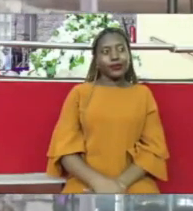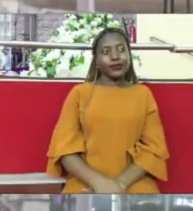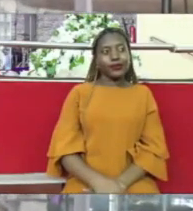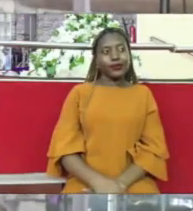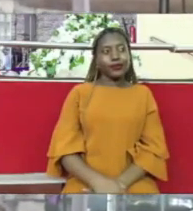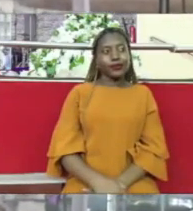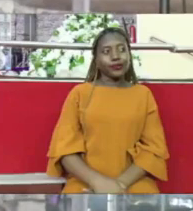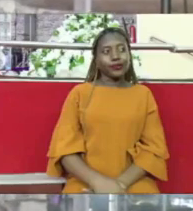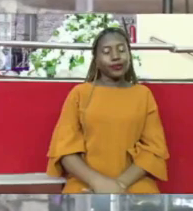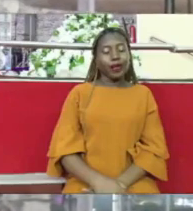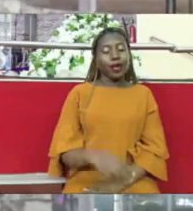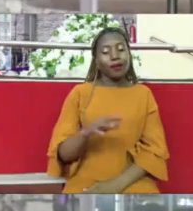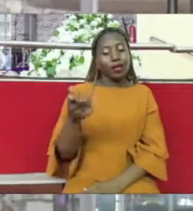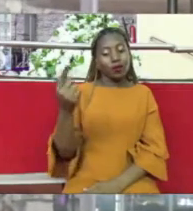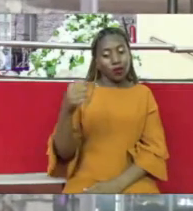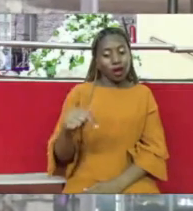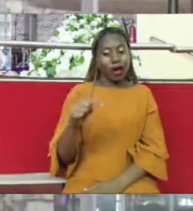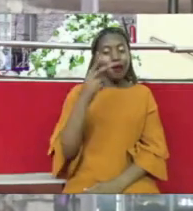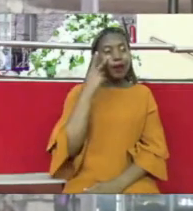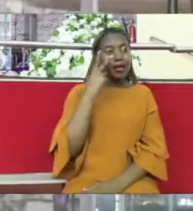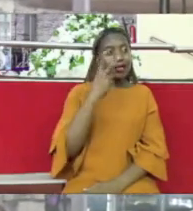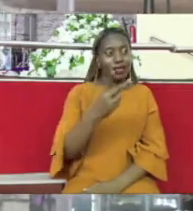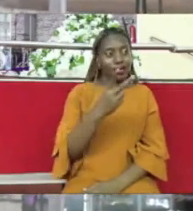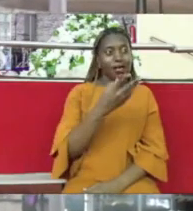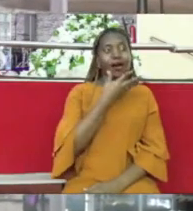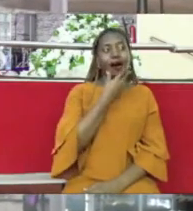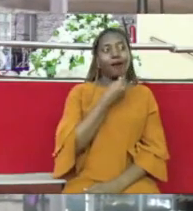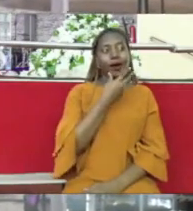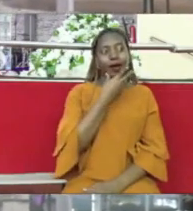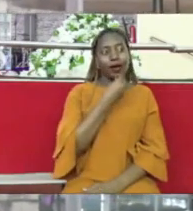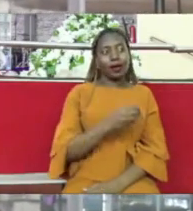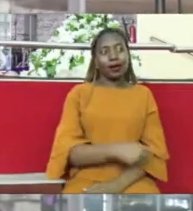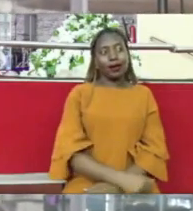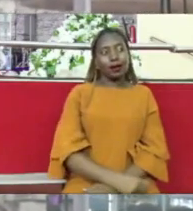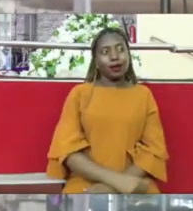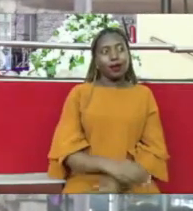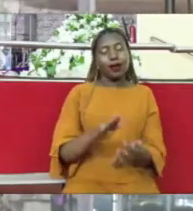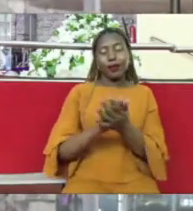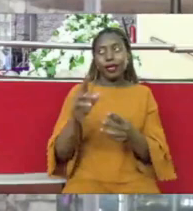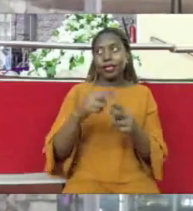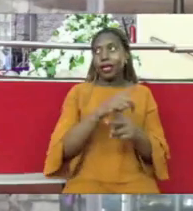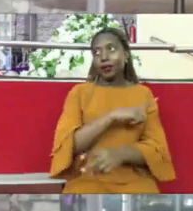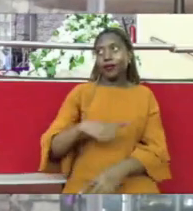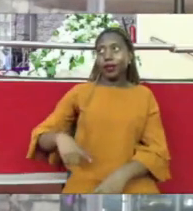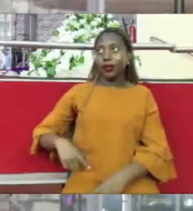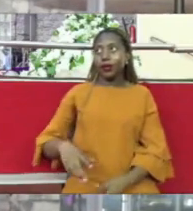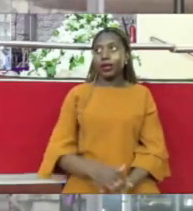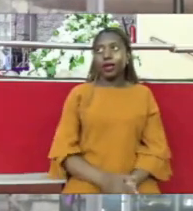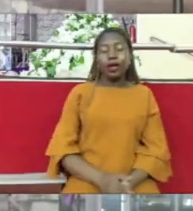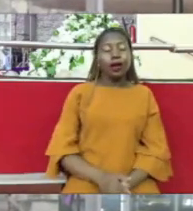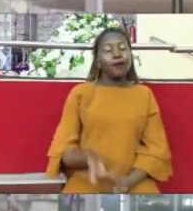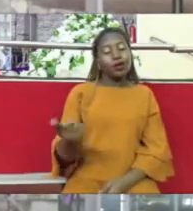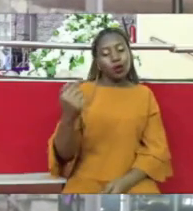muone mtu. Come and see a man. Njooni muone mwanamme. Praise the name of the Lord. Amen. Come